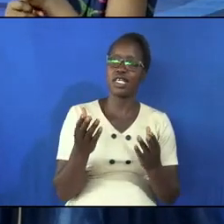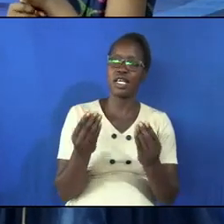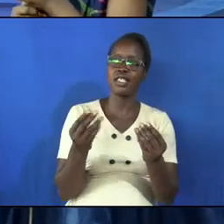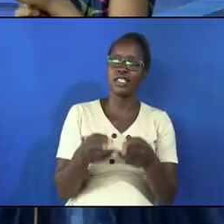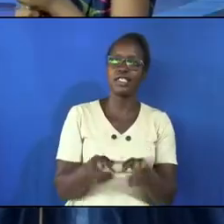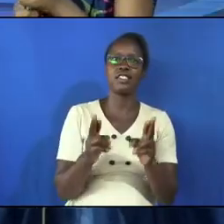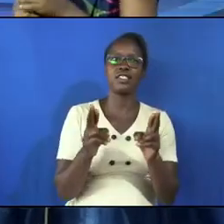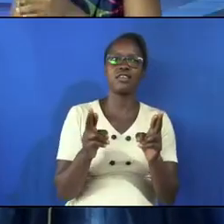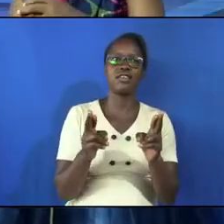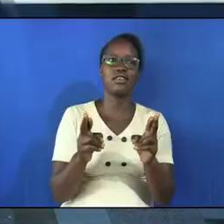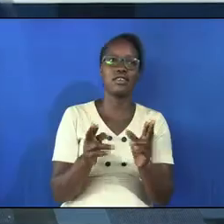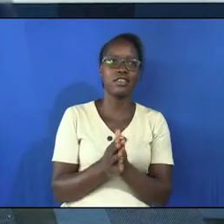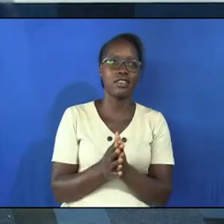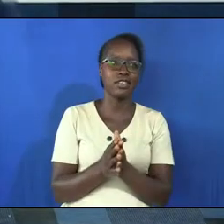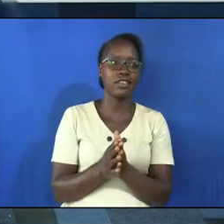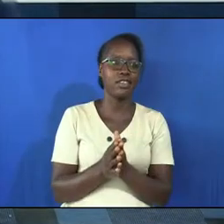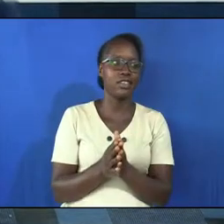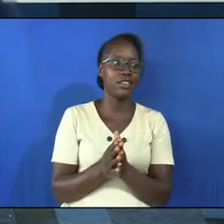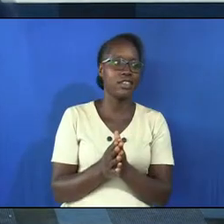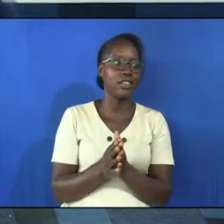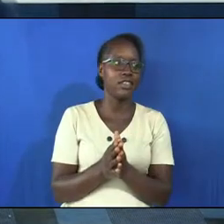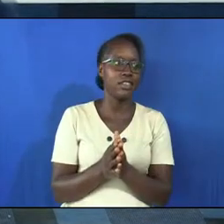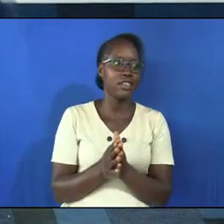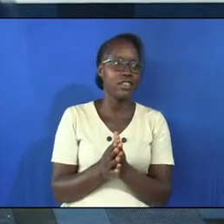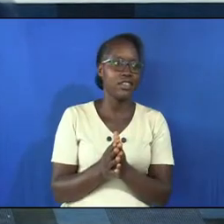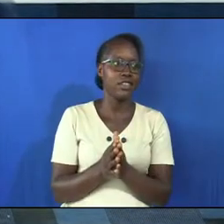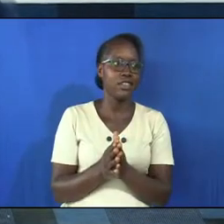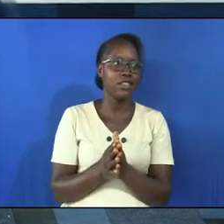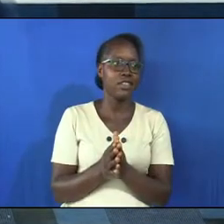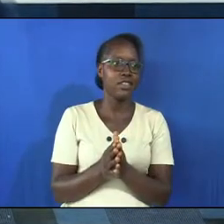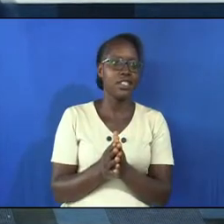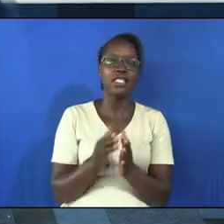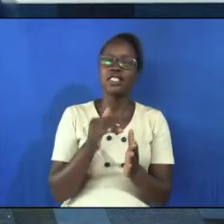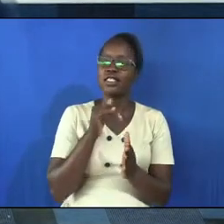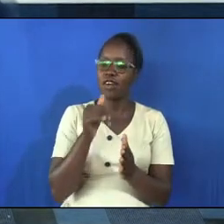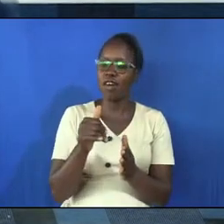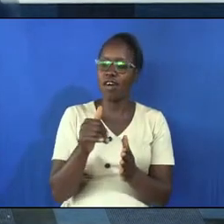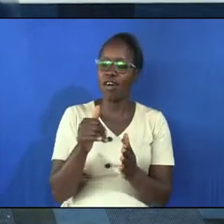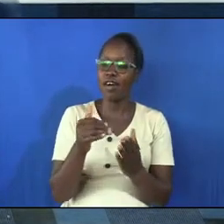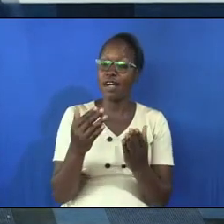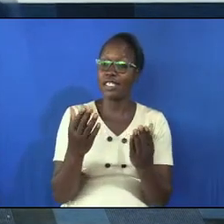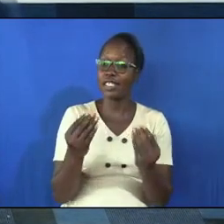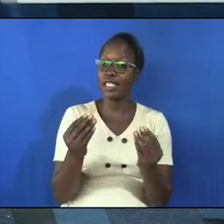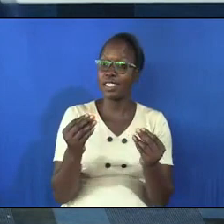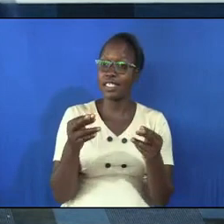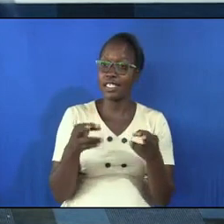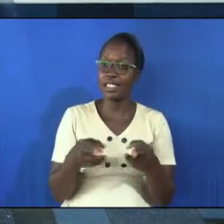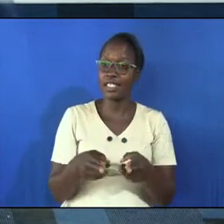Road. It's not